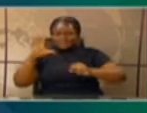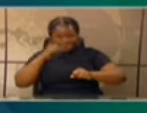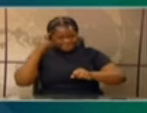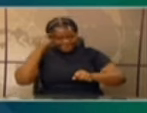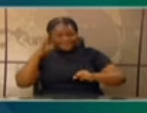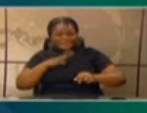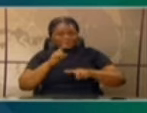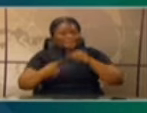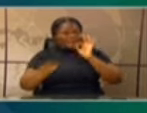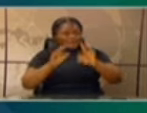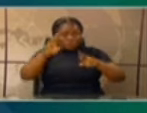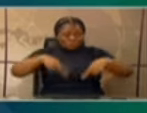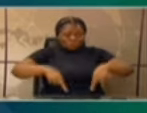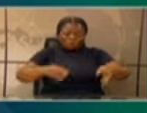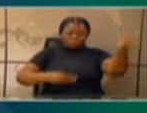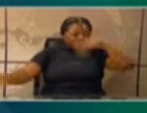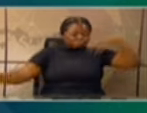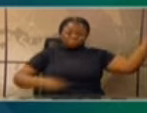and Futro.